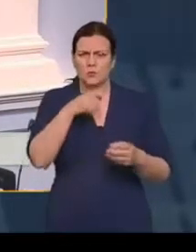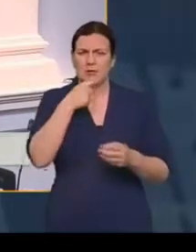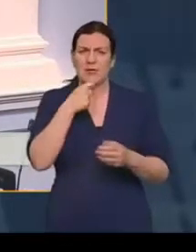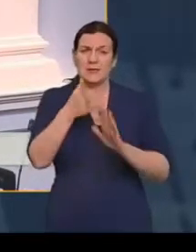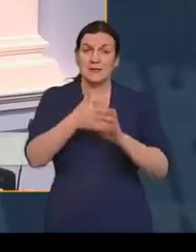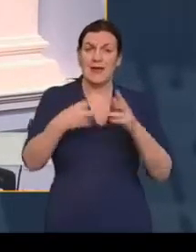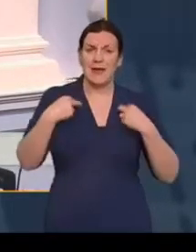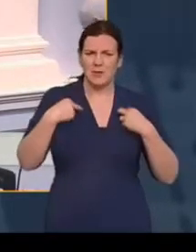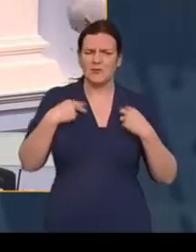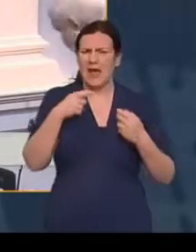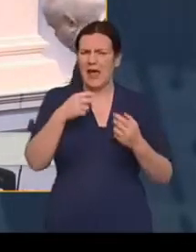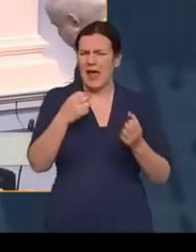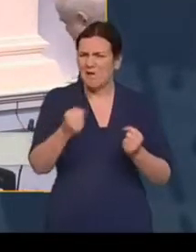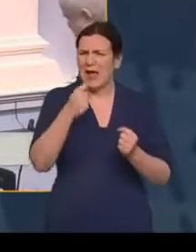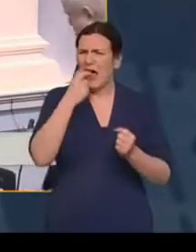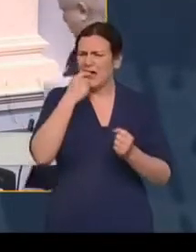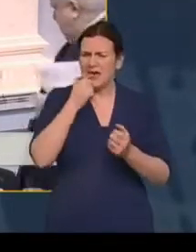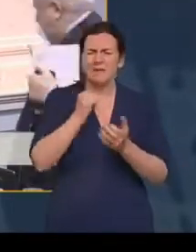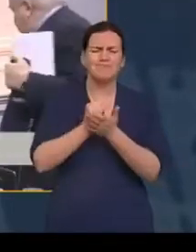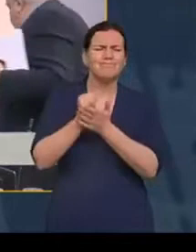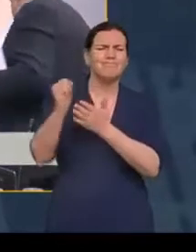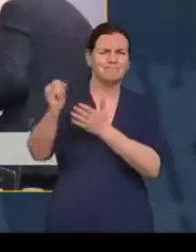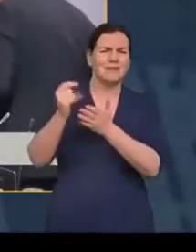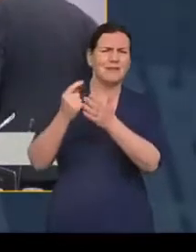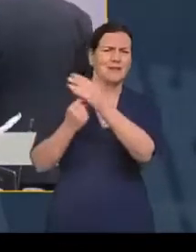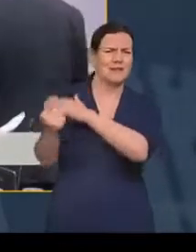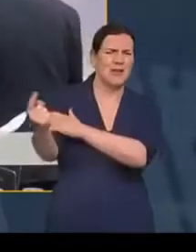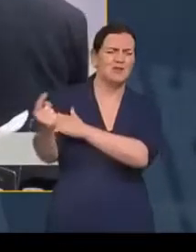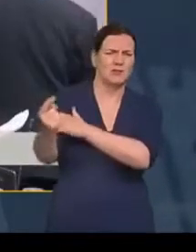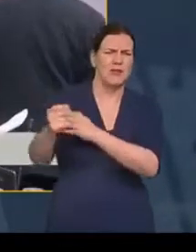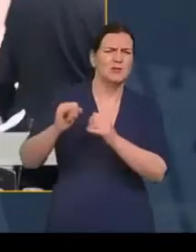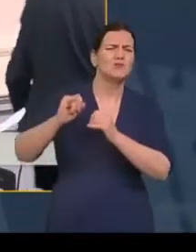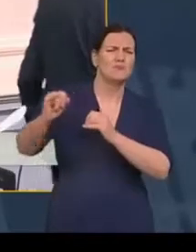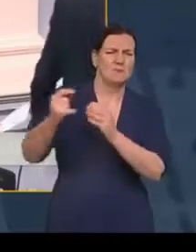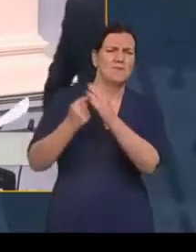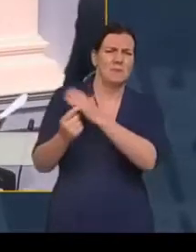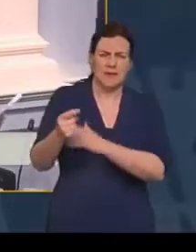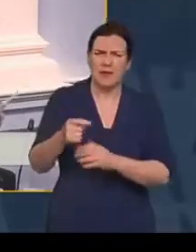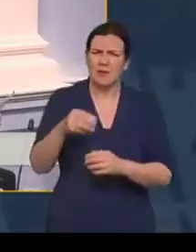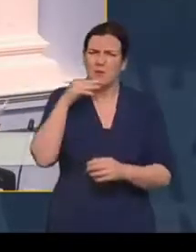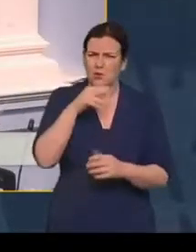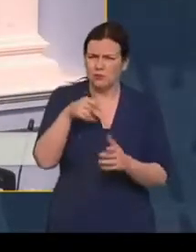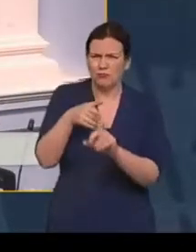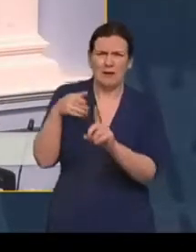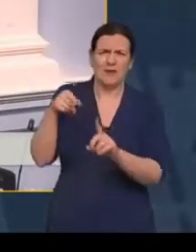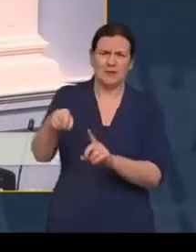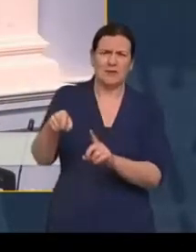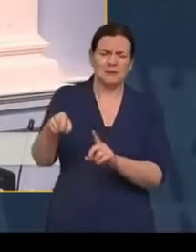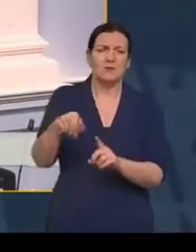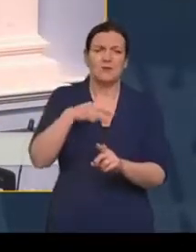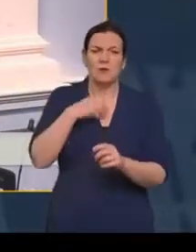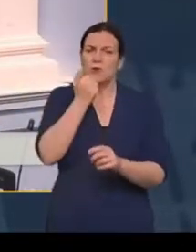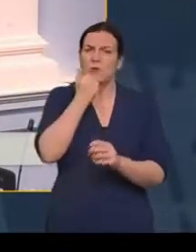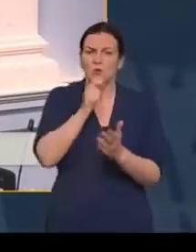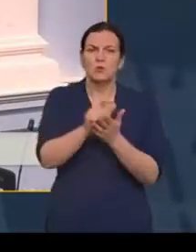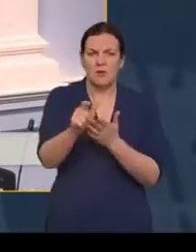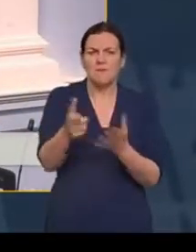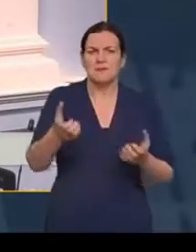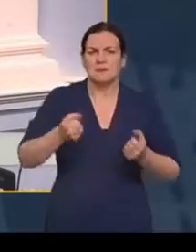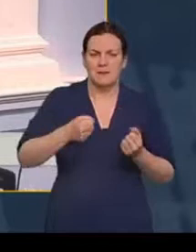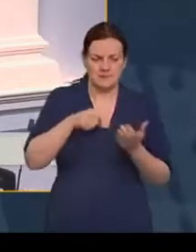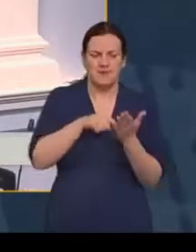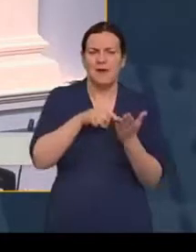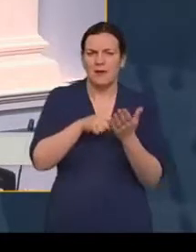that sign language users suffer extreme isolation. And I think this is important that we recognise that, and I think number